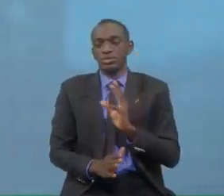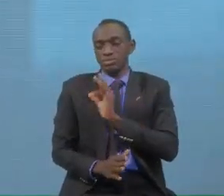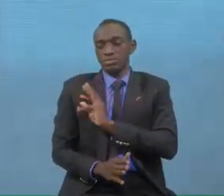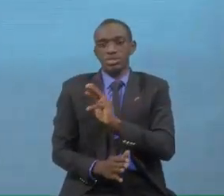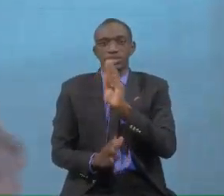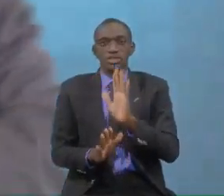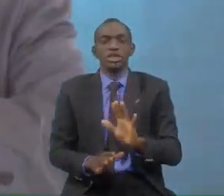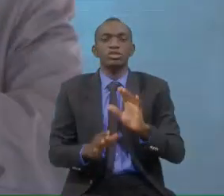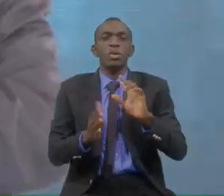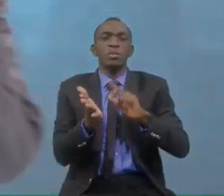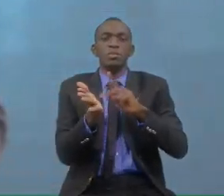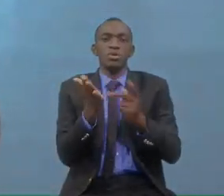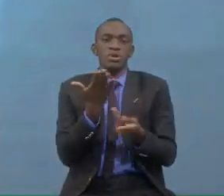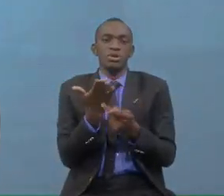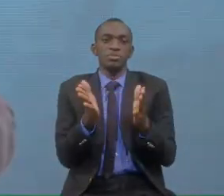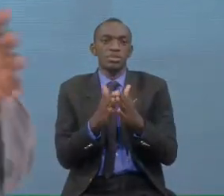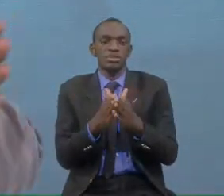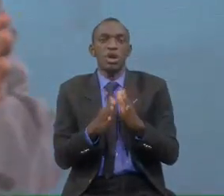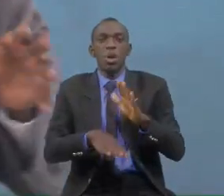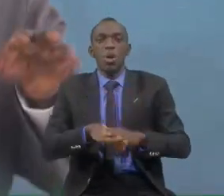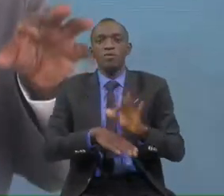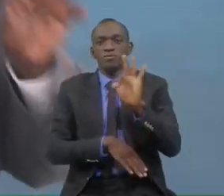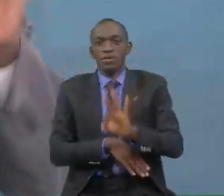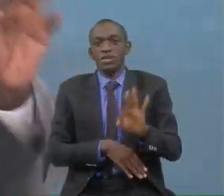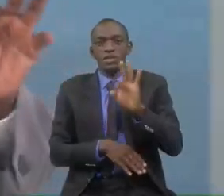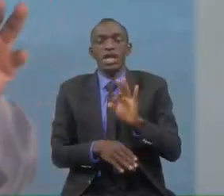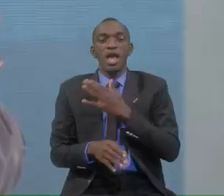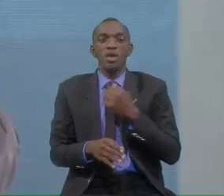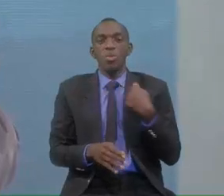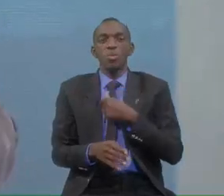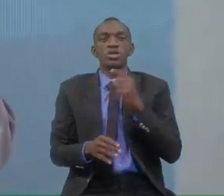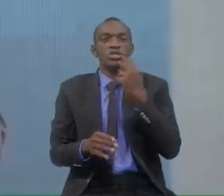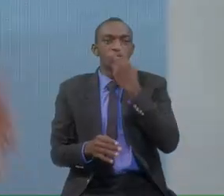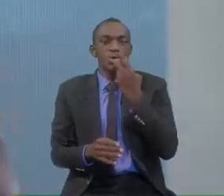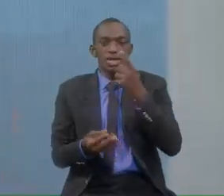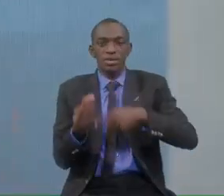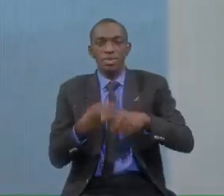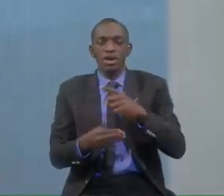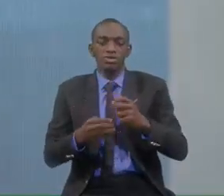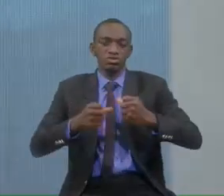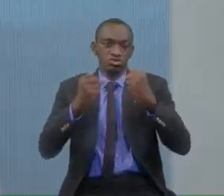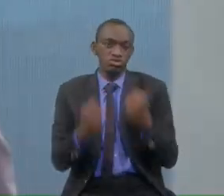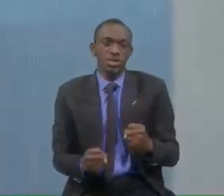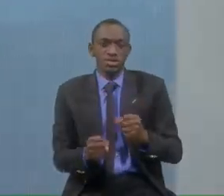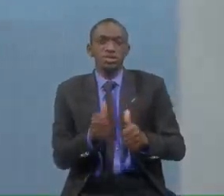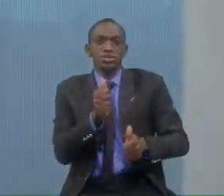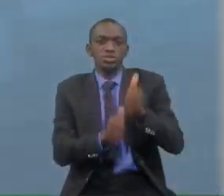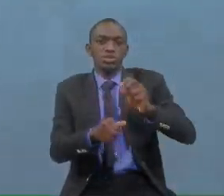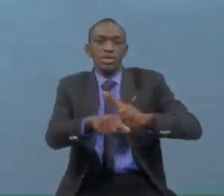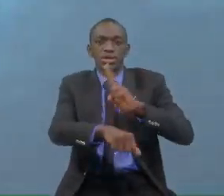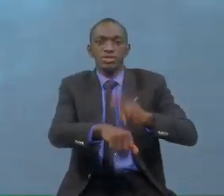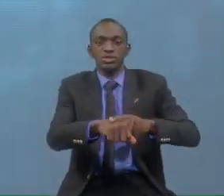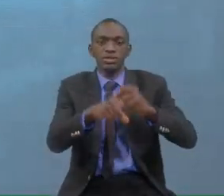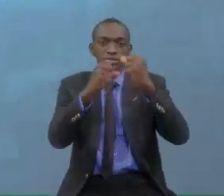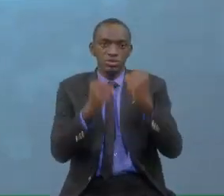Friday, and we spoke about strength, supernatural strength for